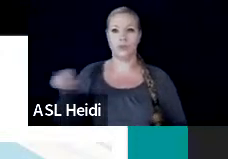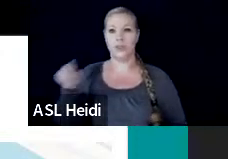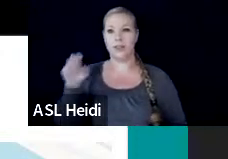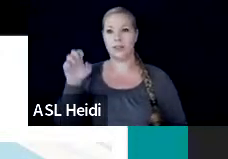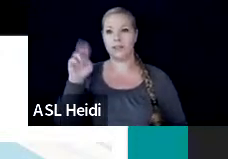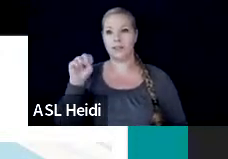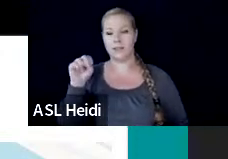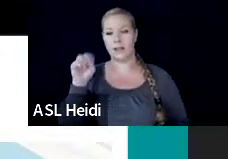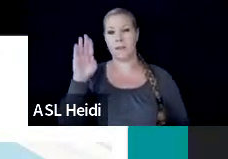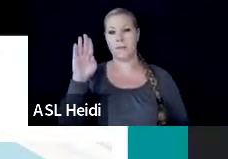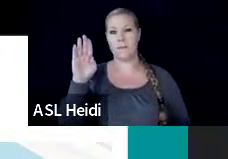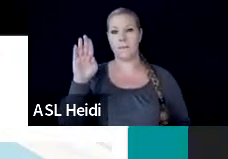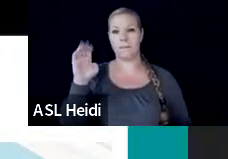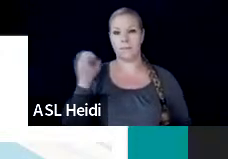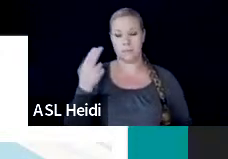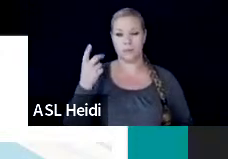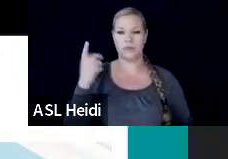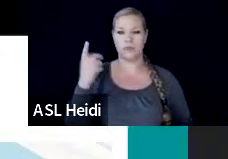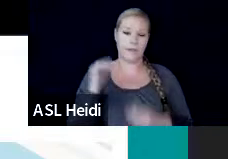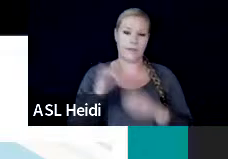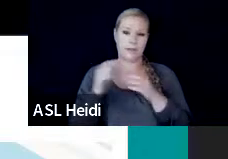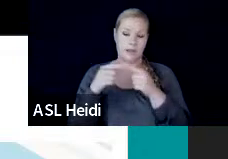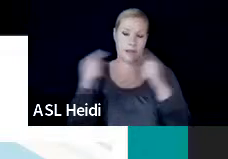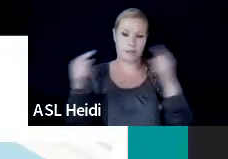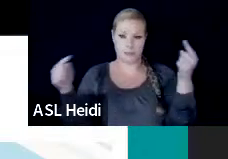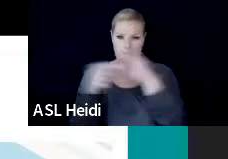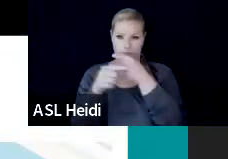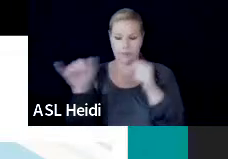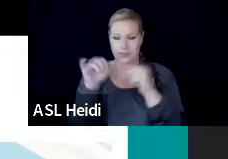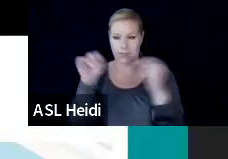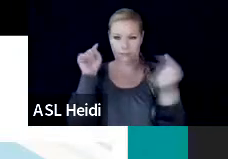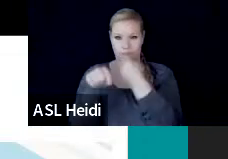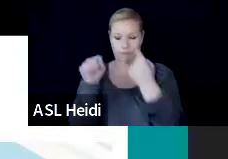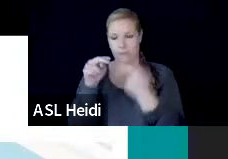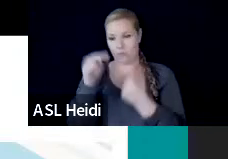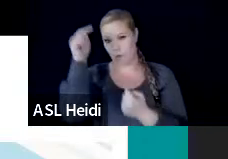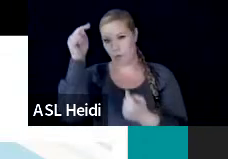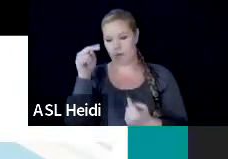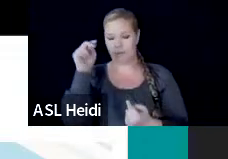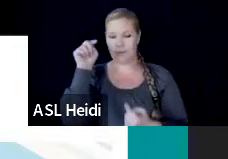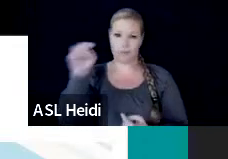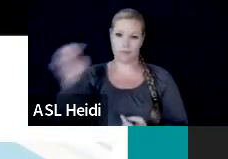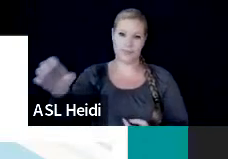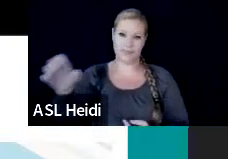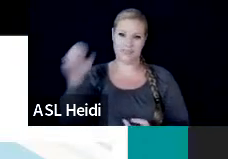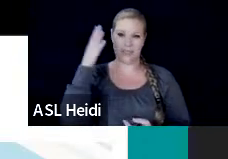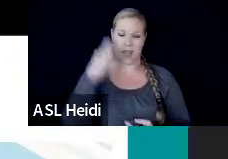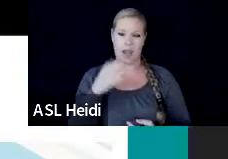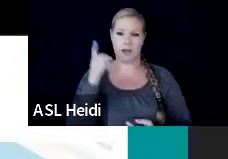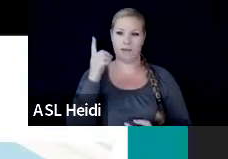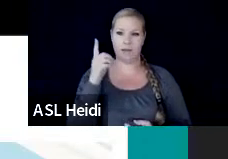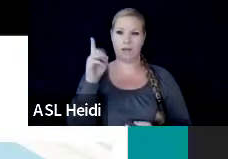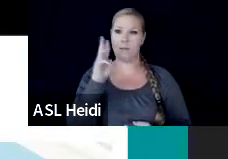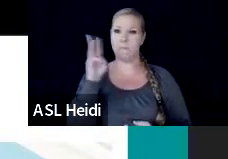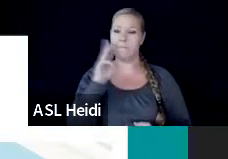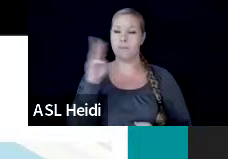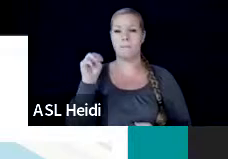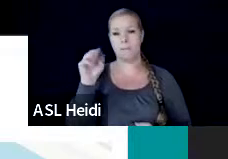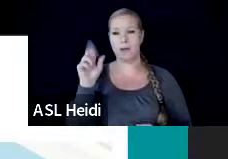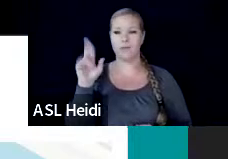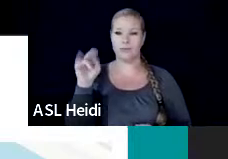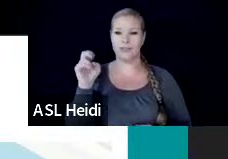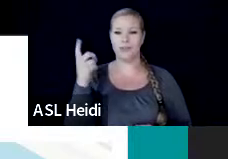opposite direction, just on the other side, the east side of I-5, the northbound ramp. And so this is quite a bit